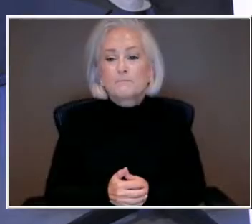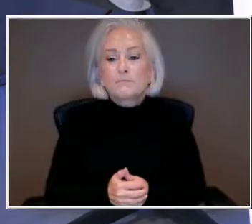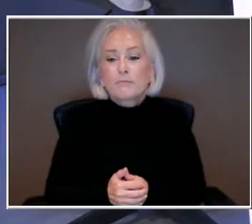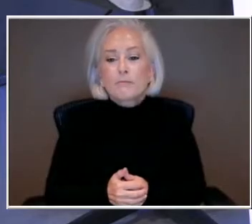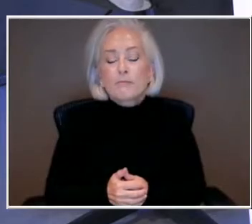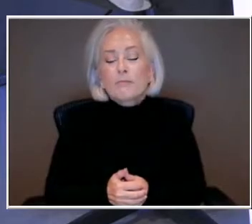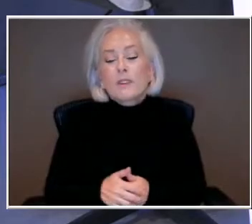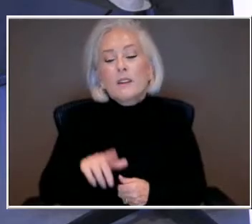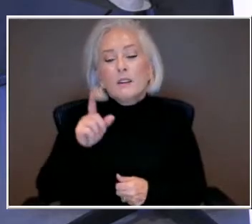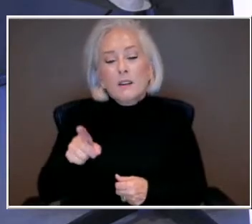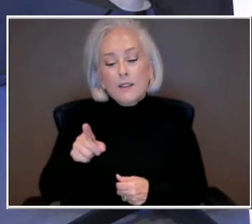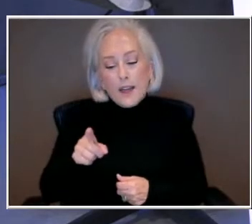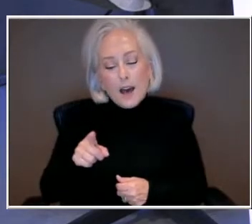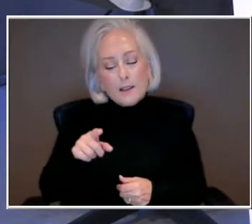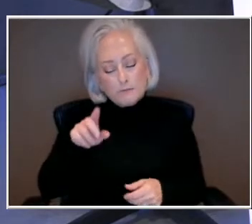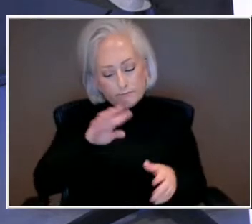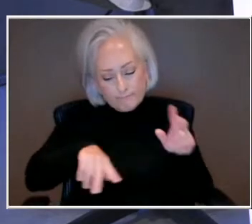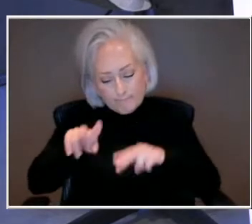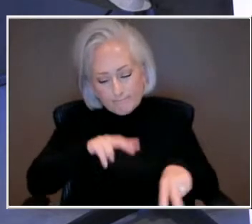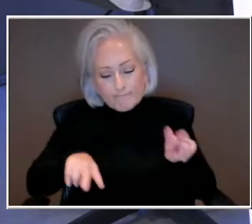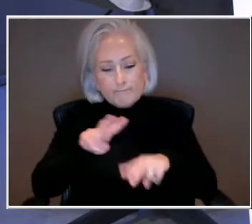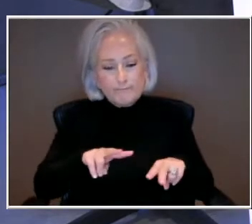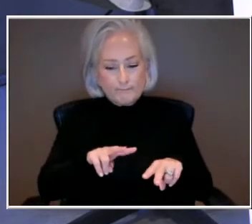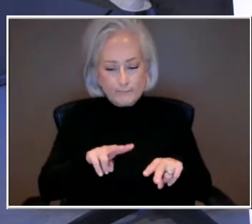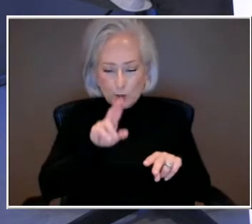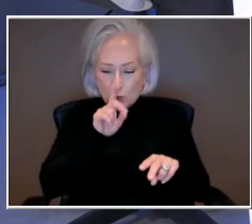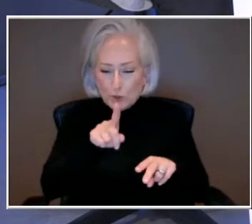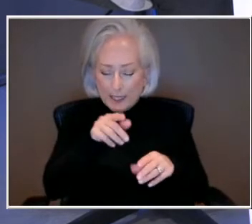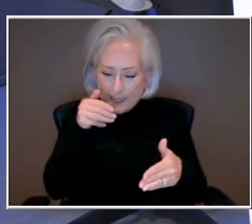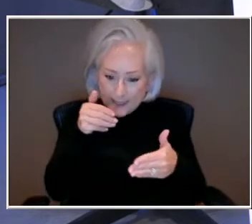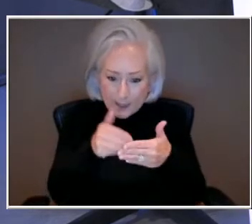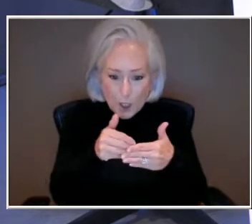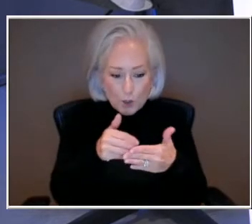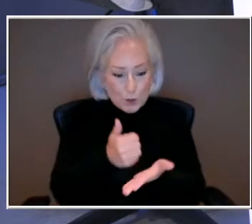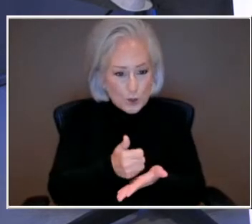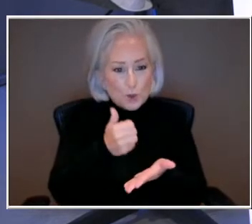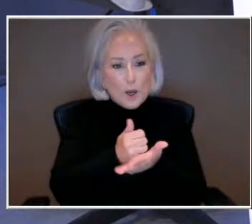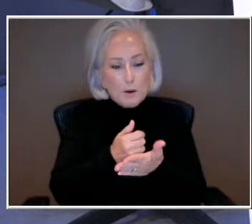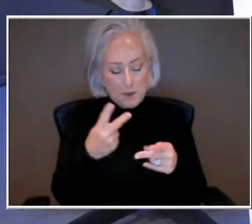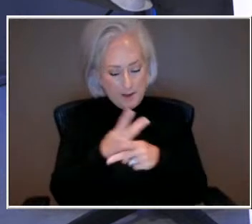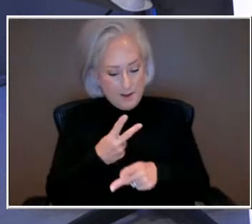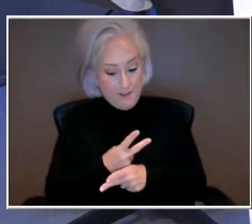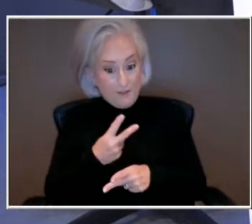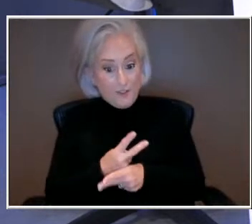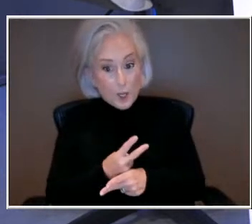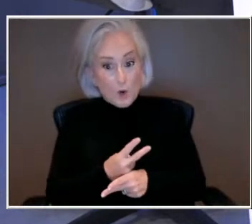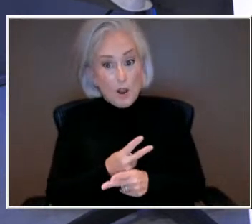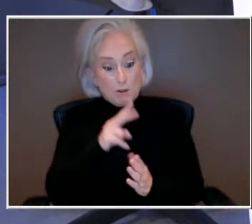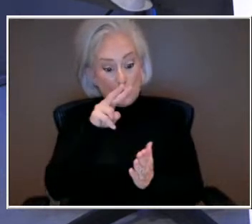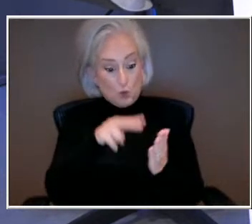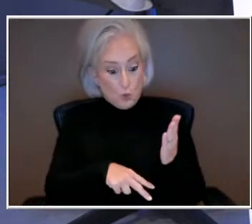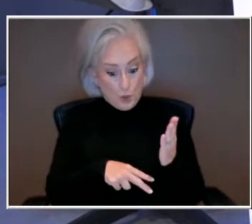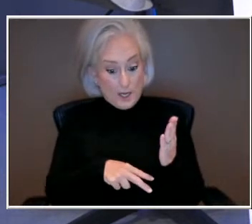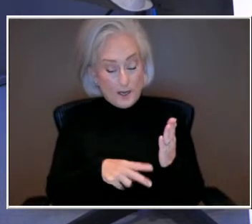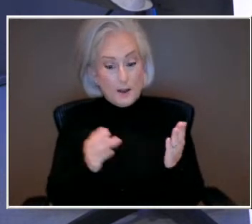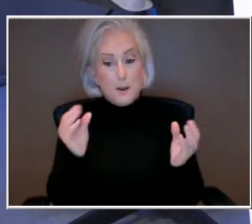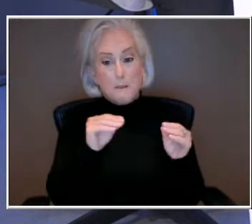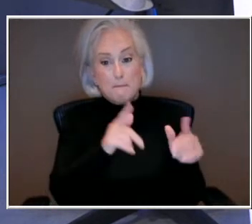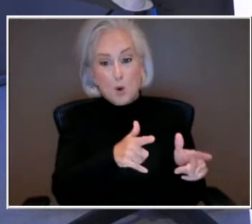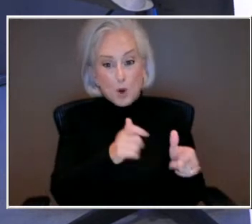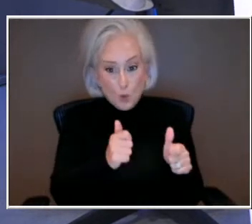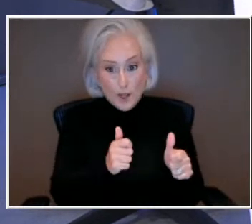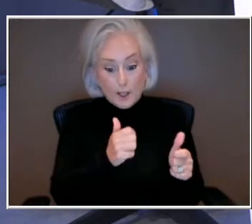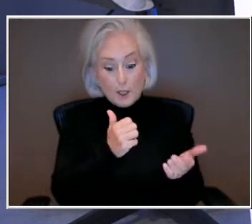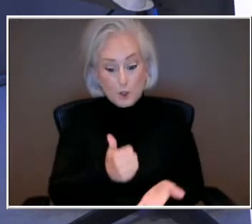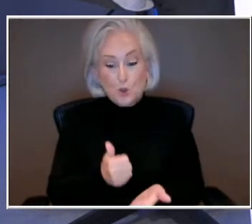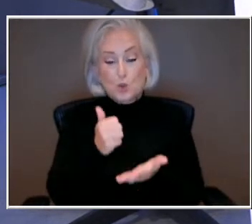has the potential to help in reading mammograms more quickly to help free up radiologists to prioritize the more suspicious